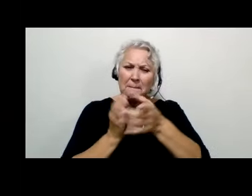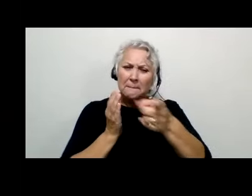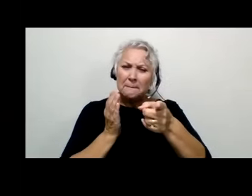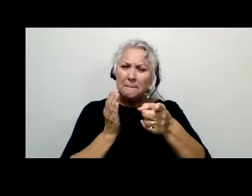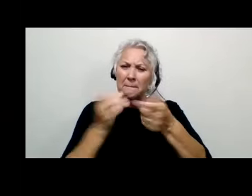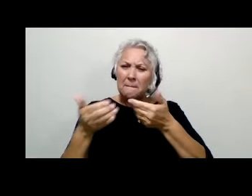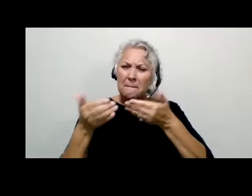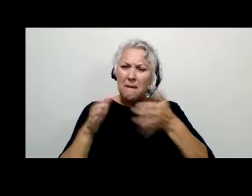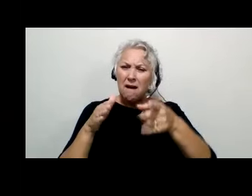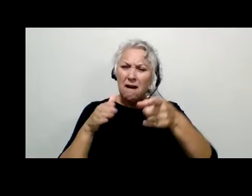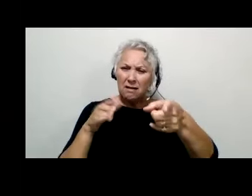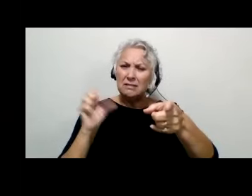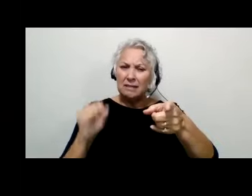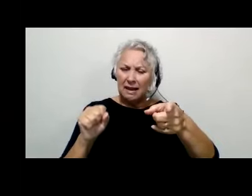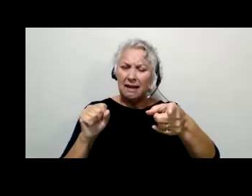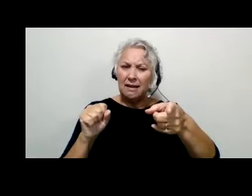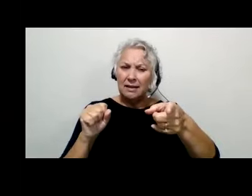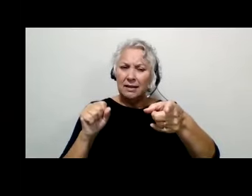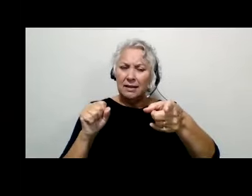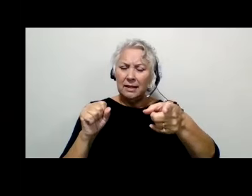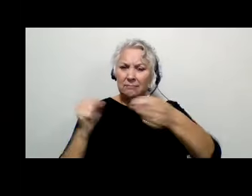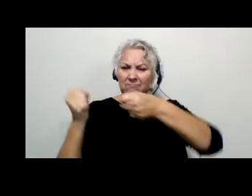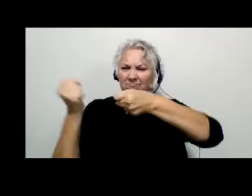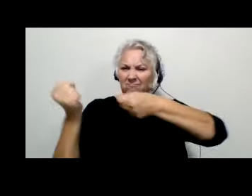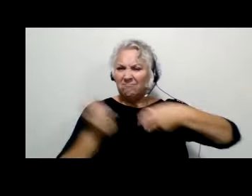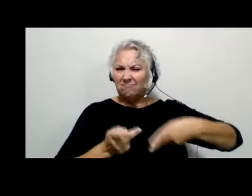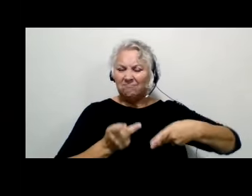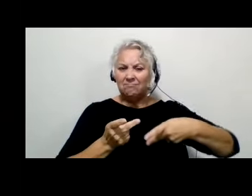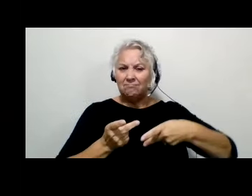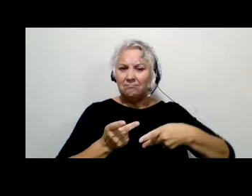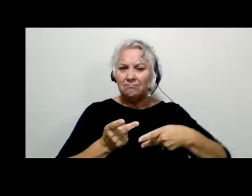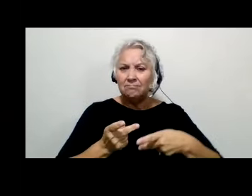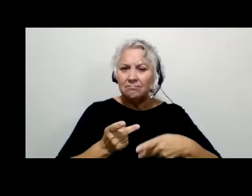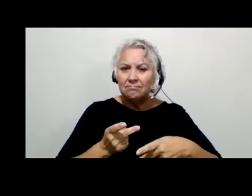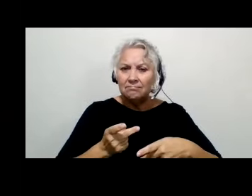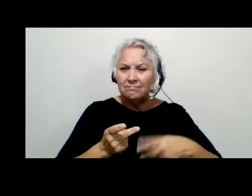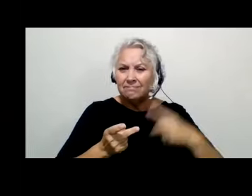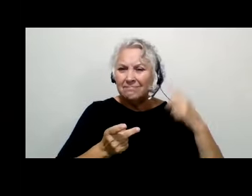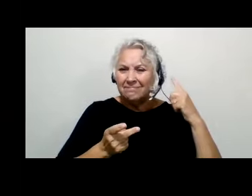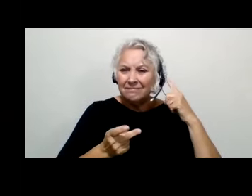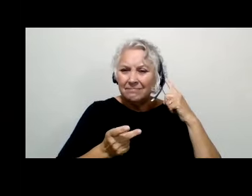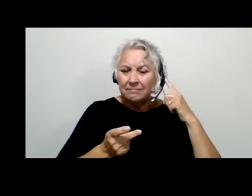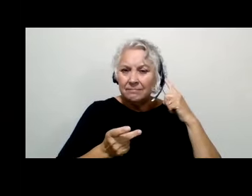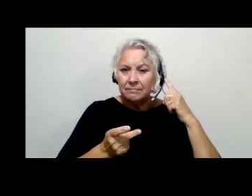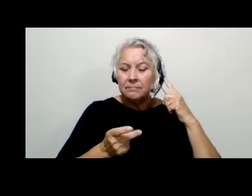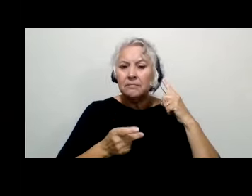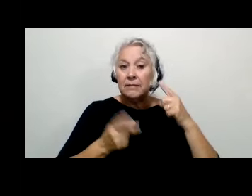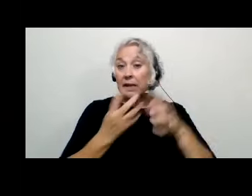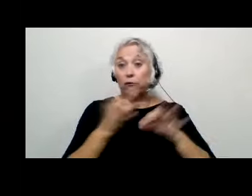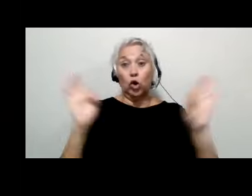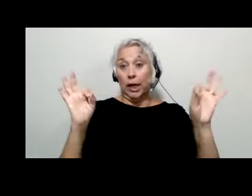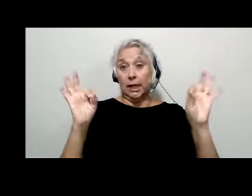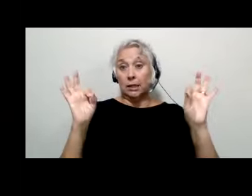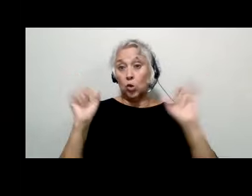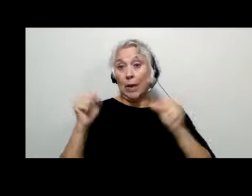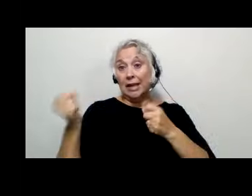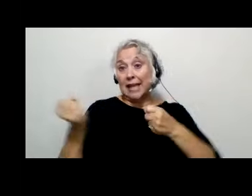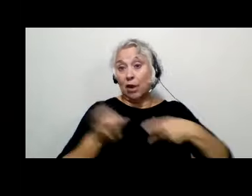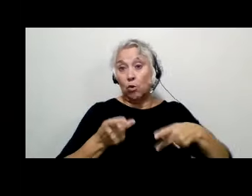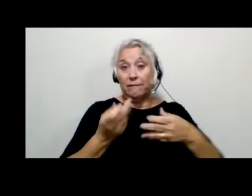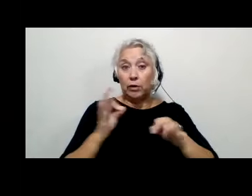boxes that you can download on Teacher and it's free. So I found